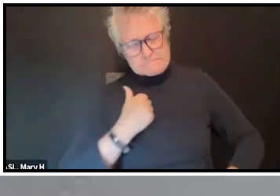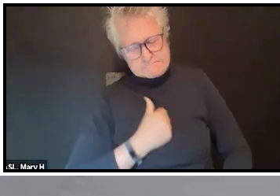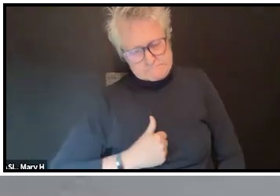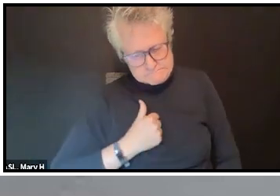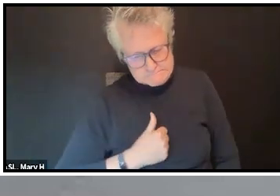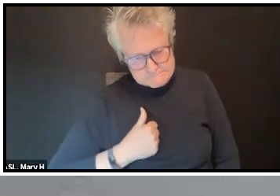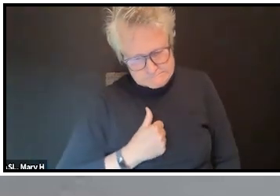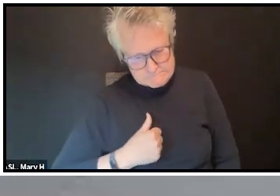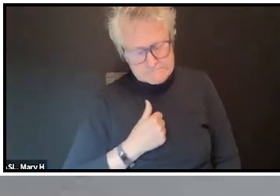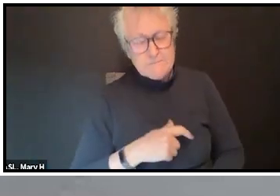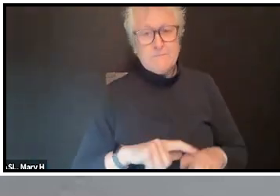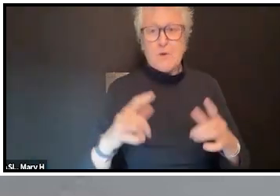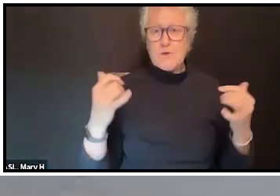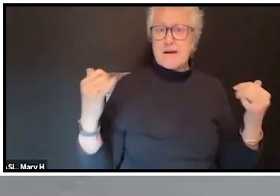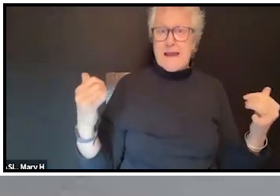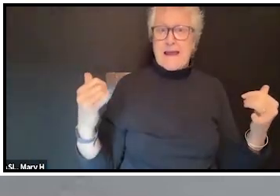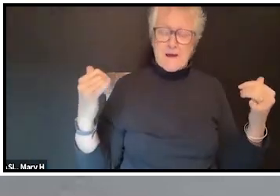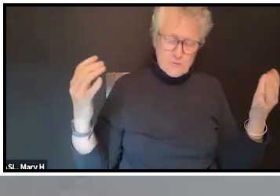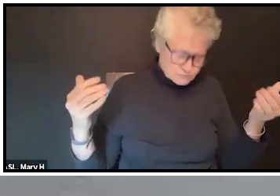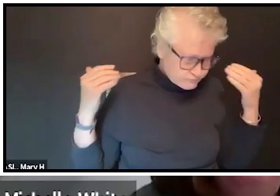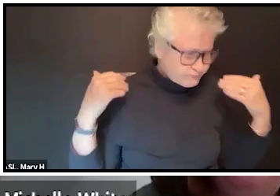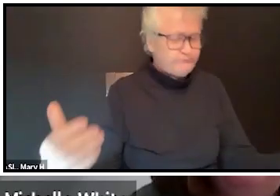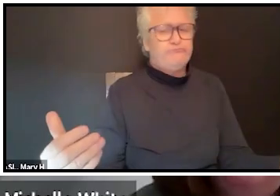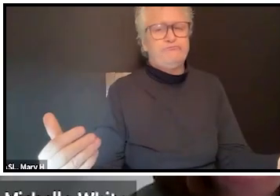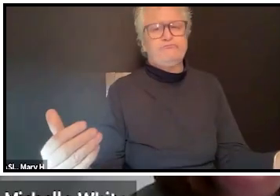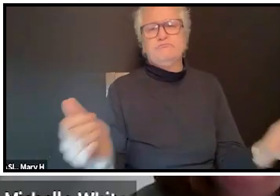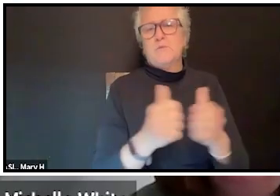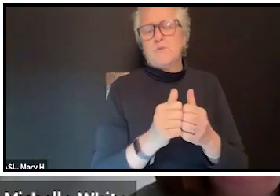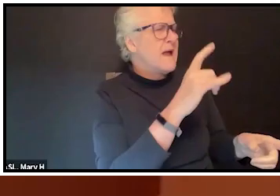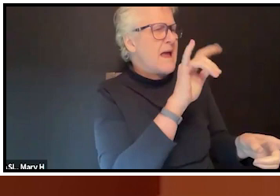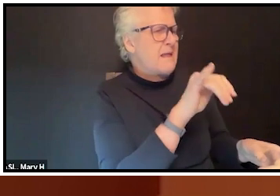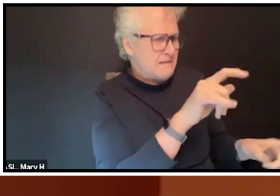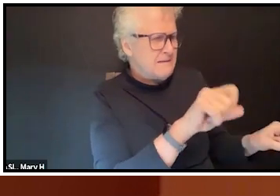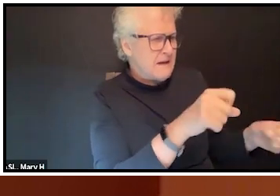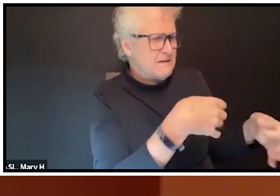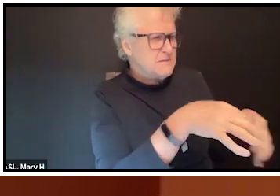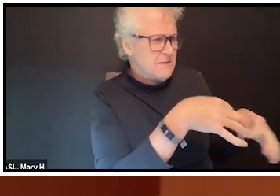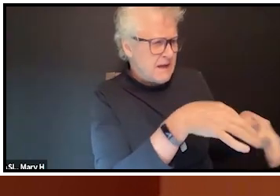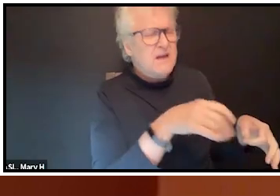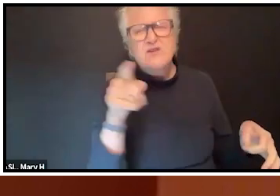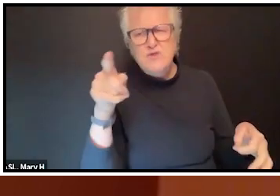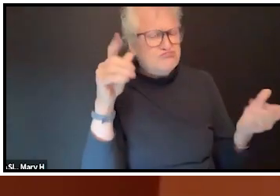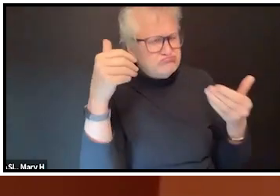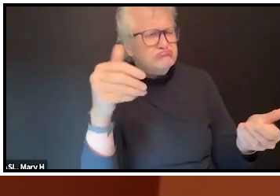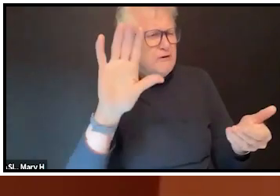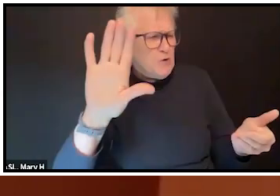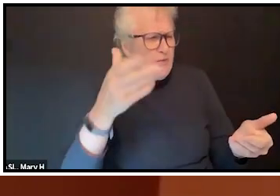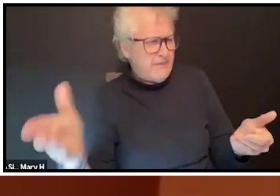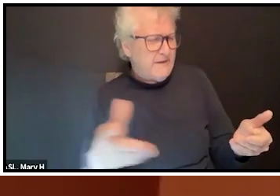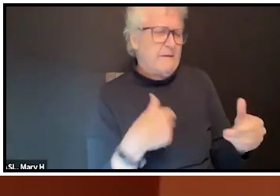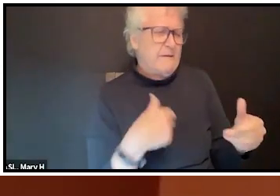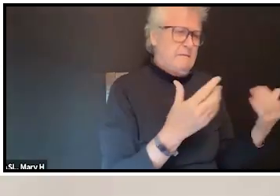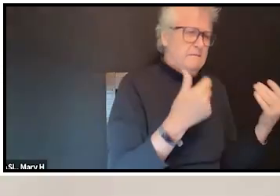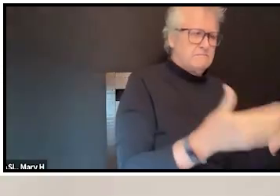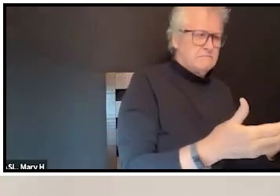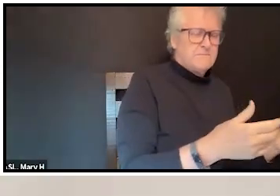but we are now getting on Facebook Live, and then we'll get started. Cal, can you explain the panelist thing that we just talked about,